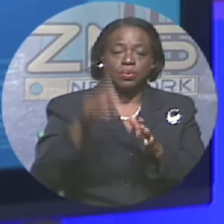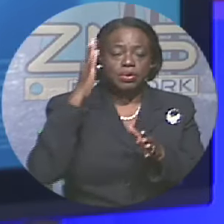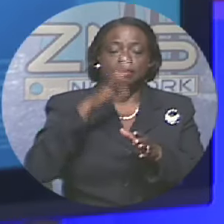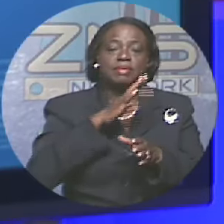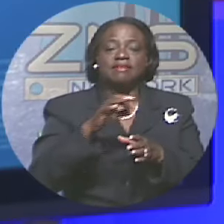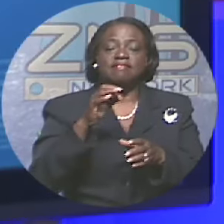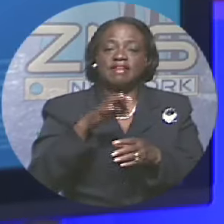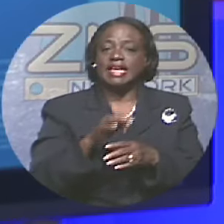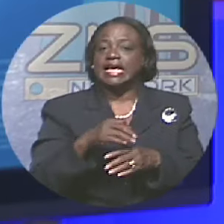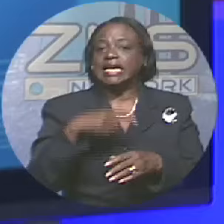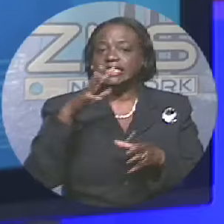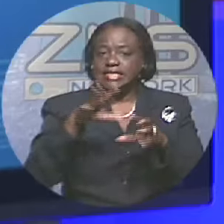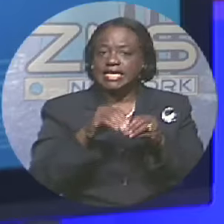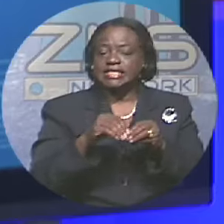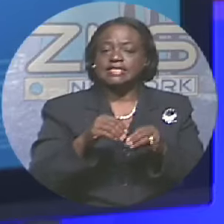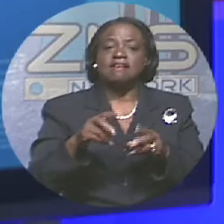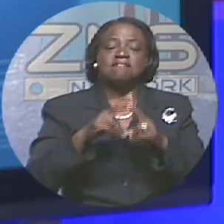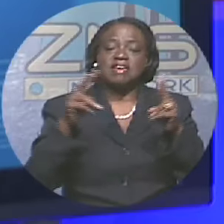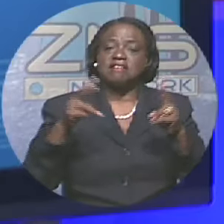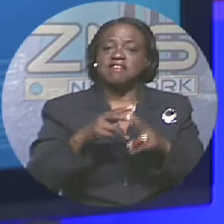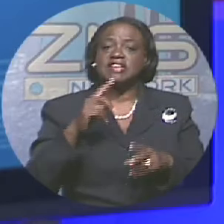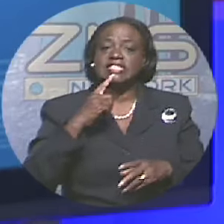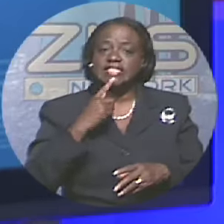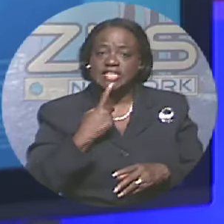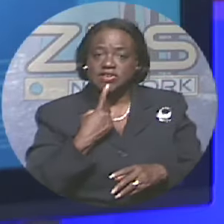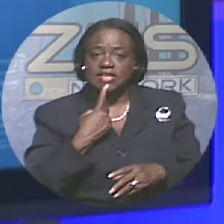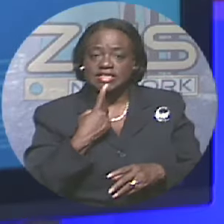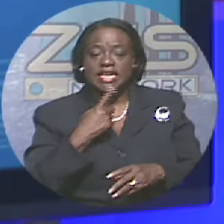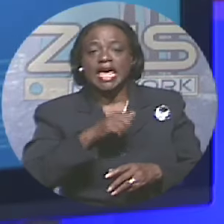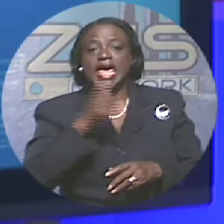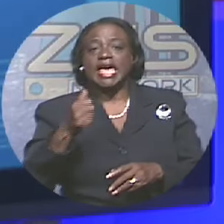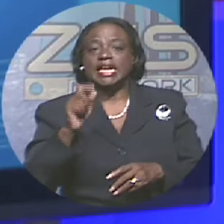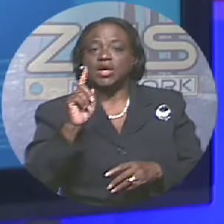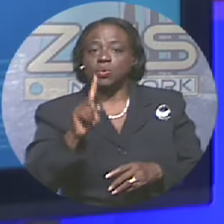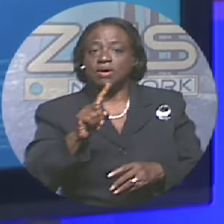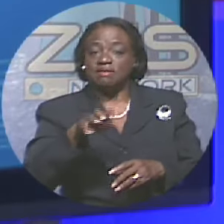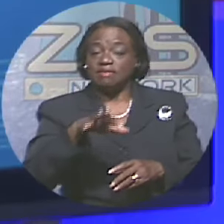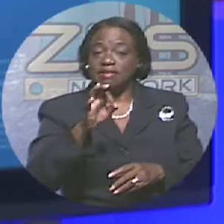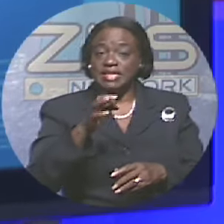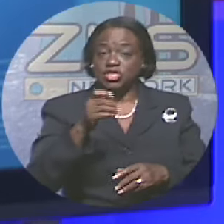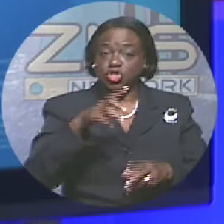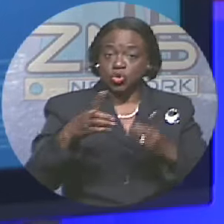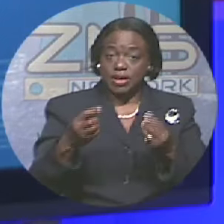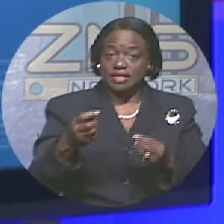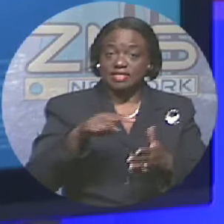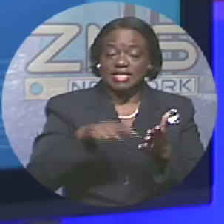seriously, and anyone found involved in this illegal act will be prosecuted.